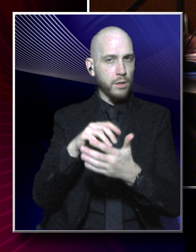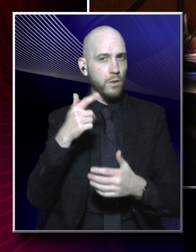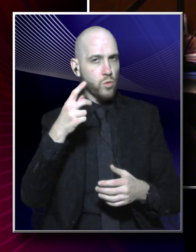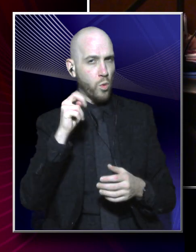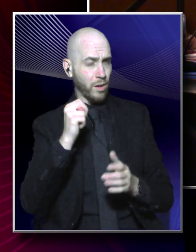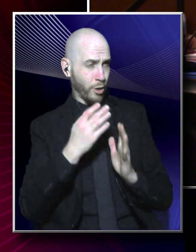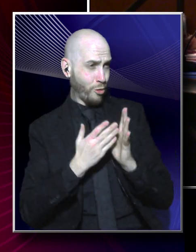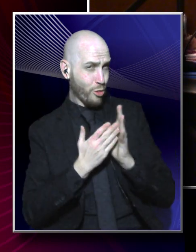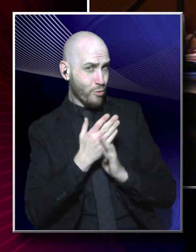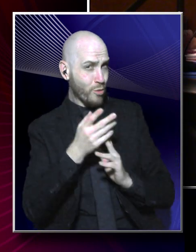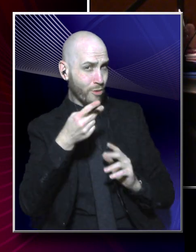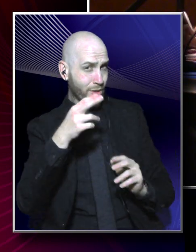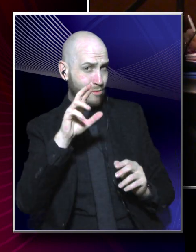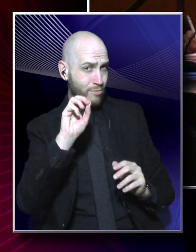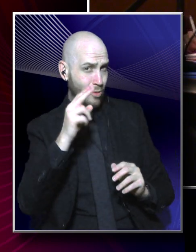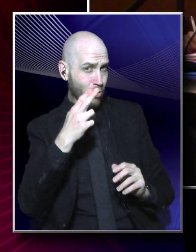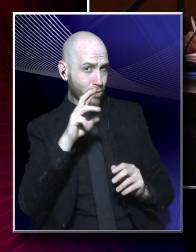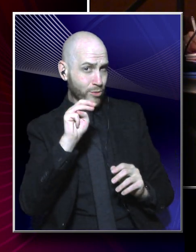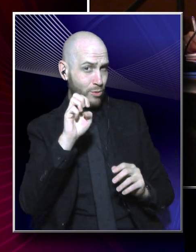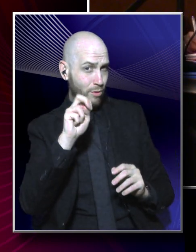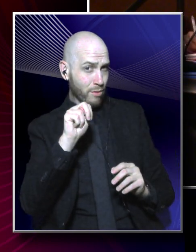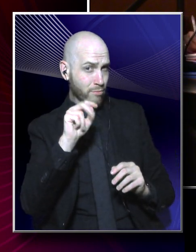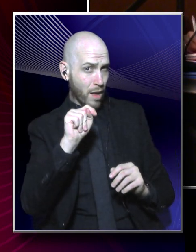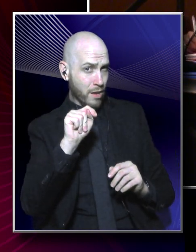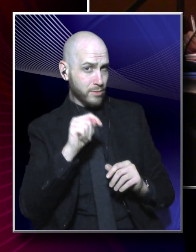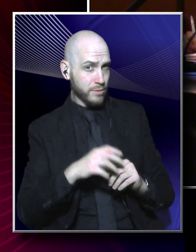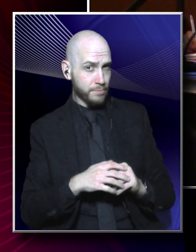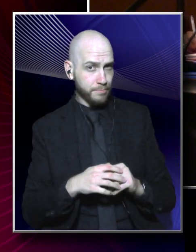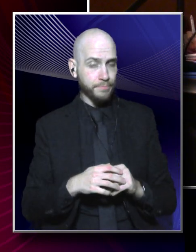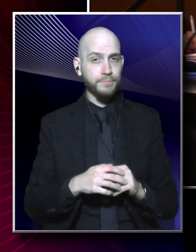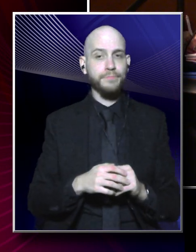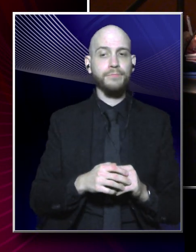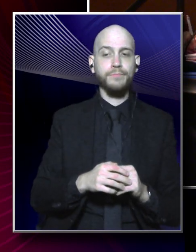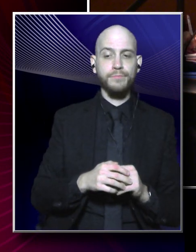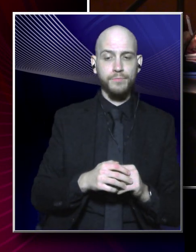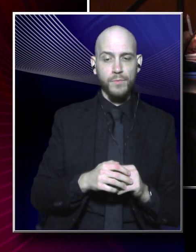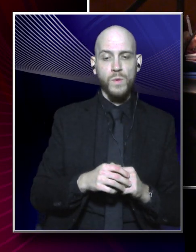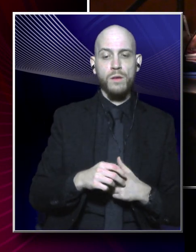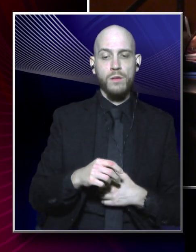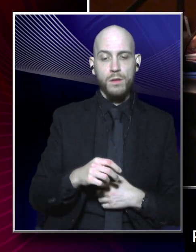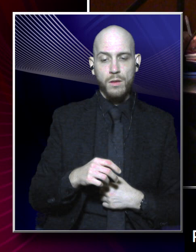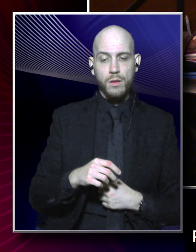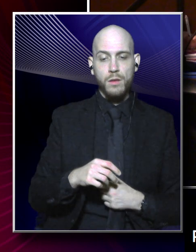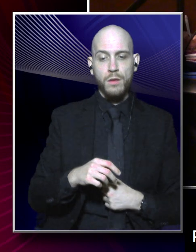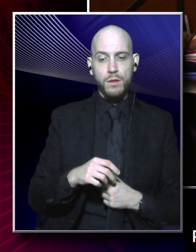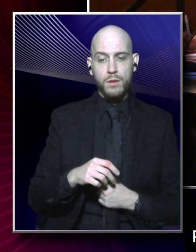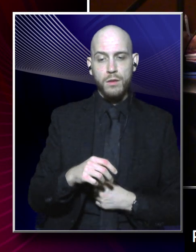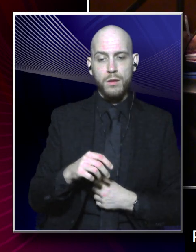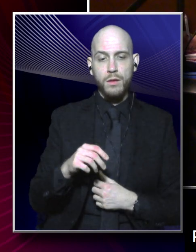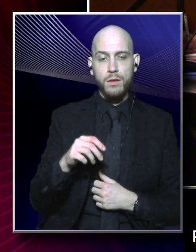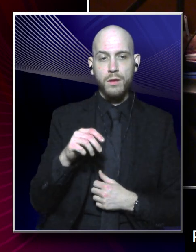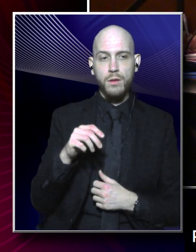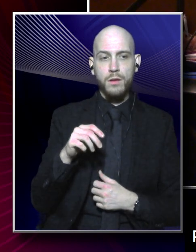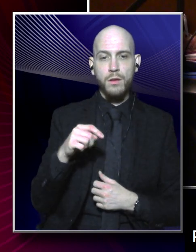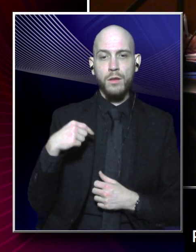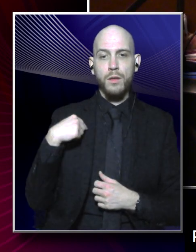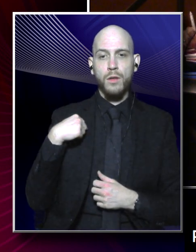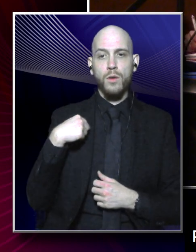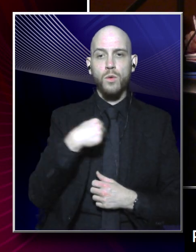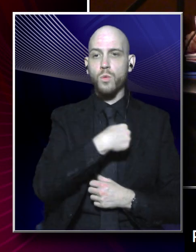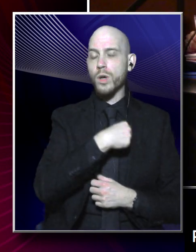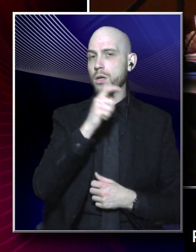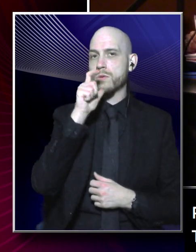Wouldn't have to go through the state procurement office. we at the agency level can do